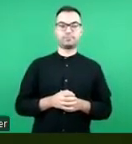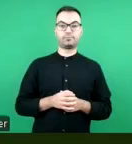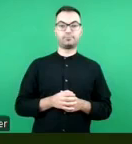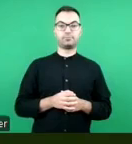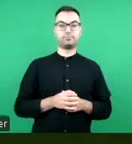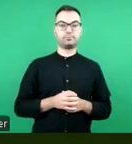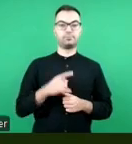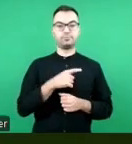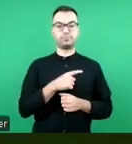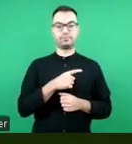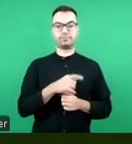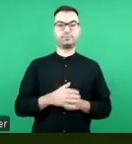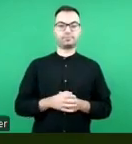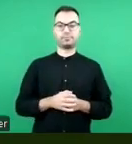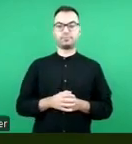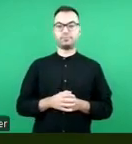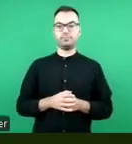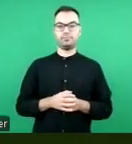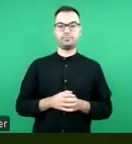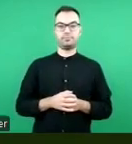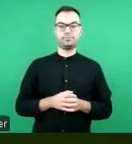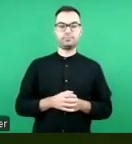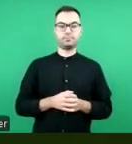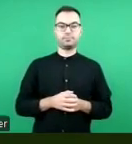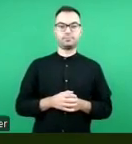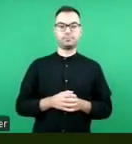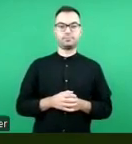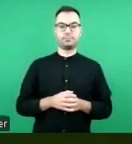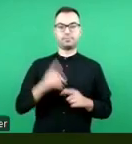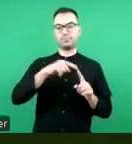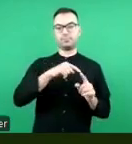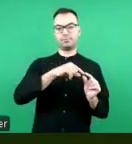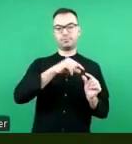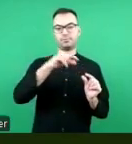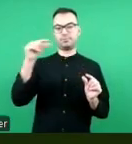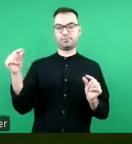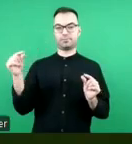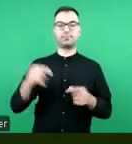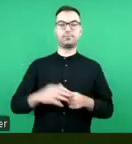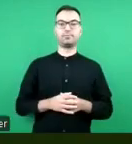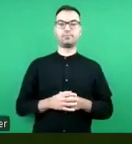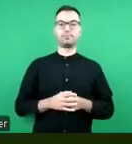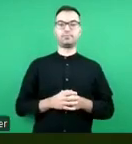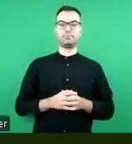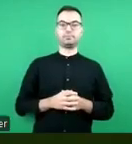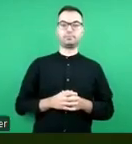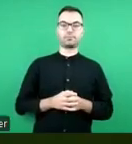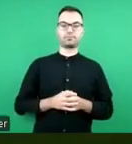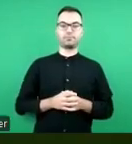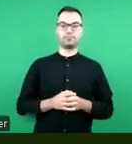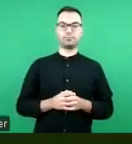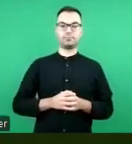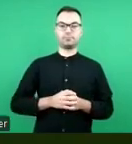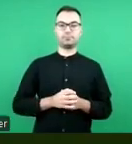global data set, put it to here, and end up with this curve, which I just transformed